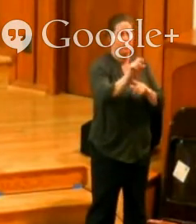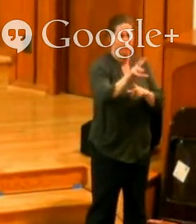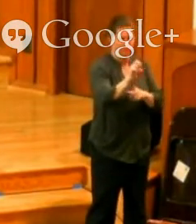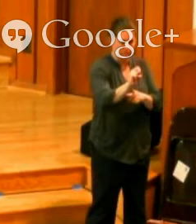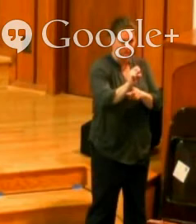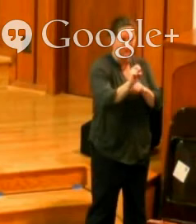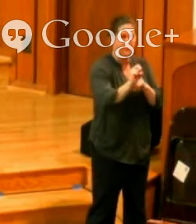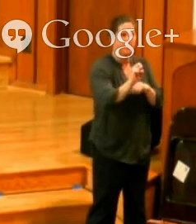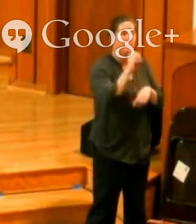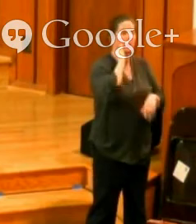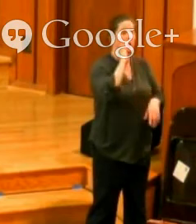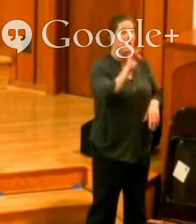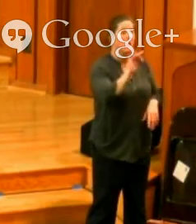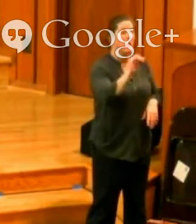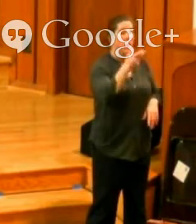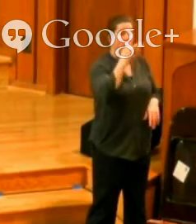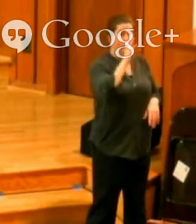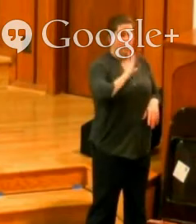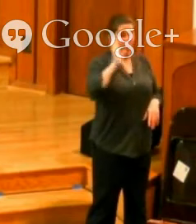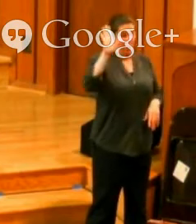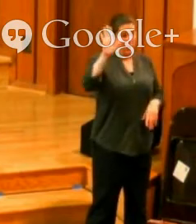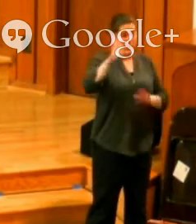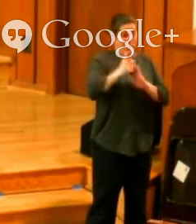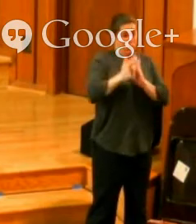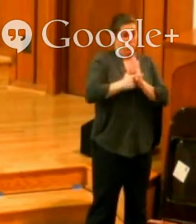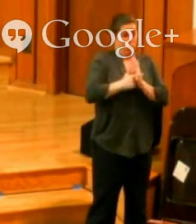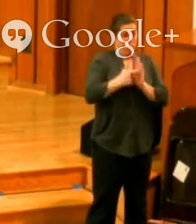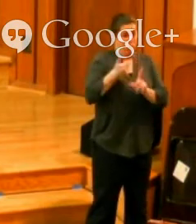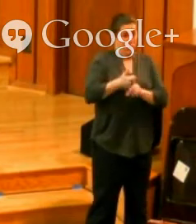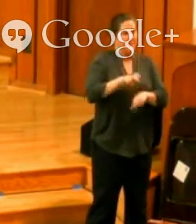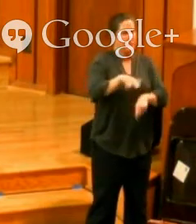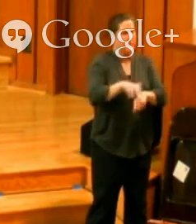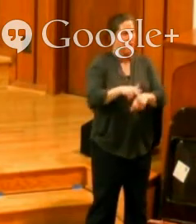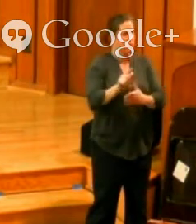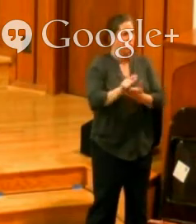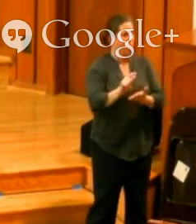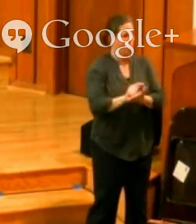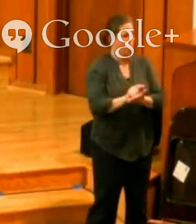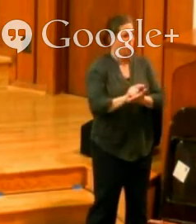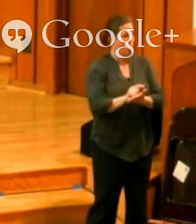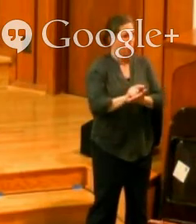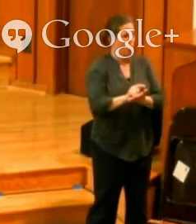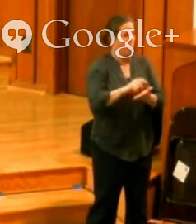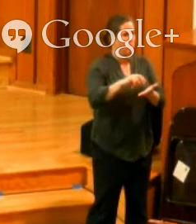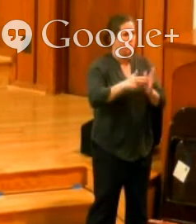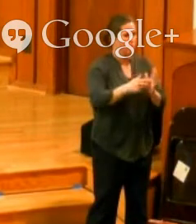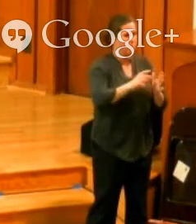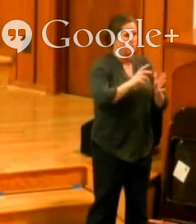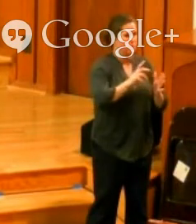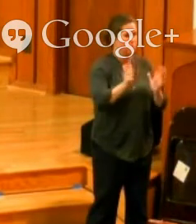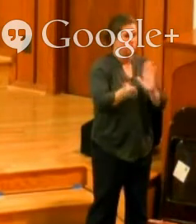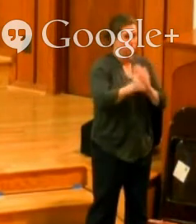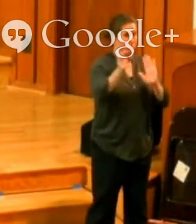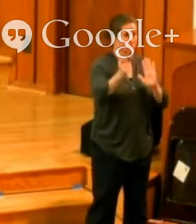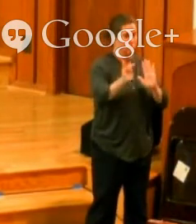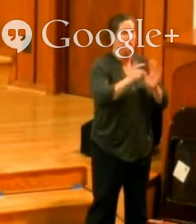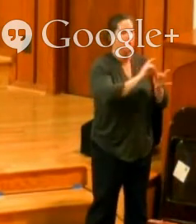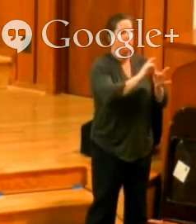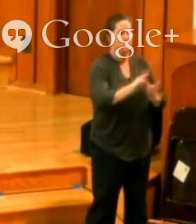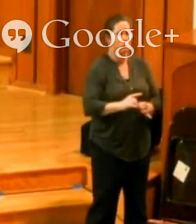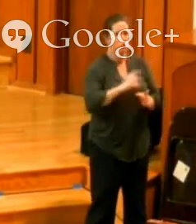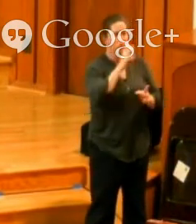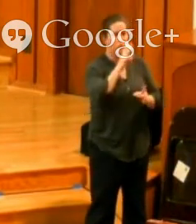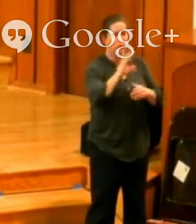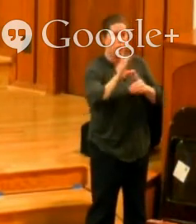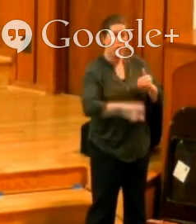Now, if God's law is a natural law, that would mean that there's direct consequences in violation. Who can